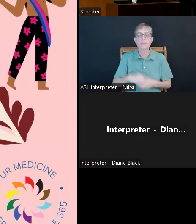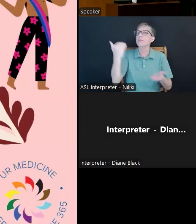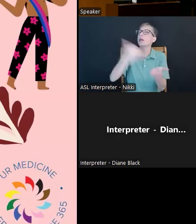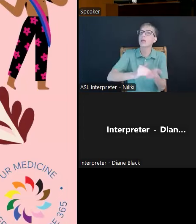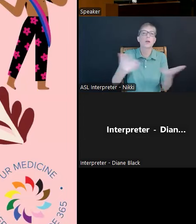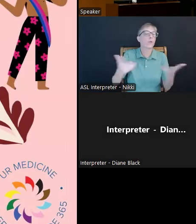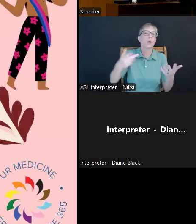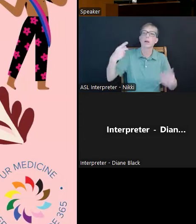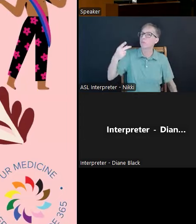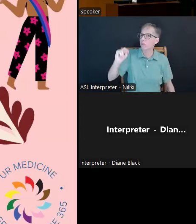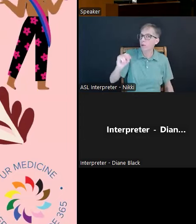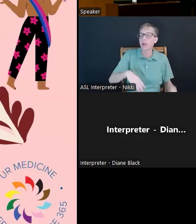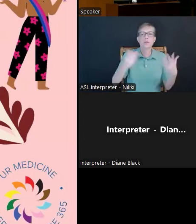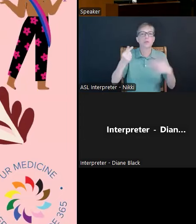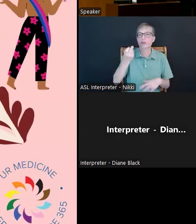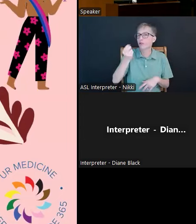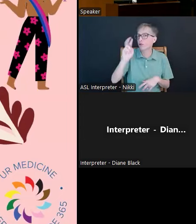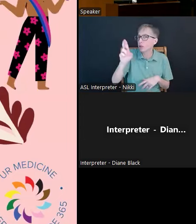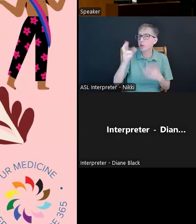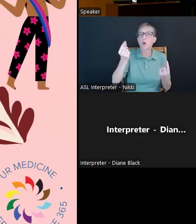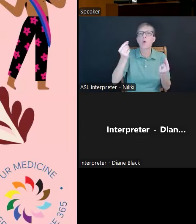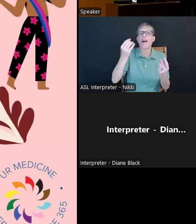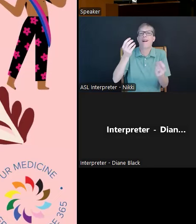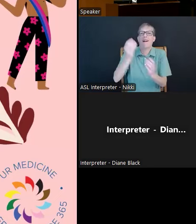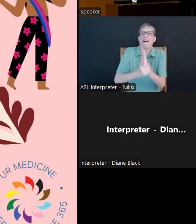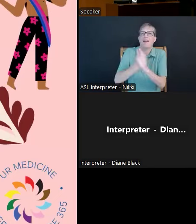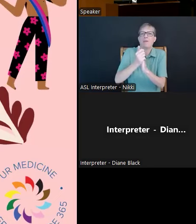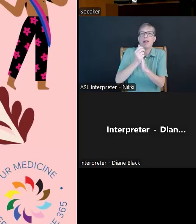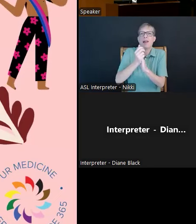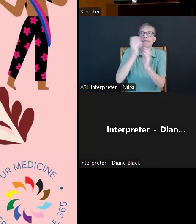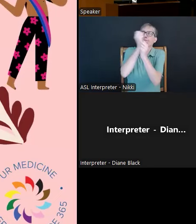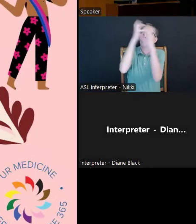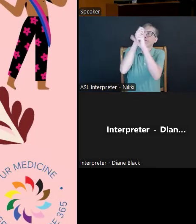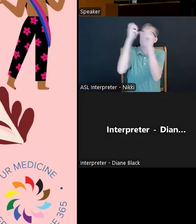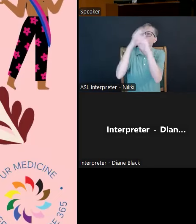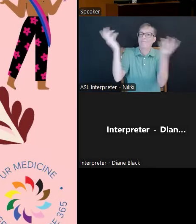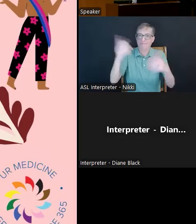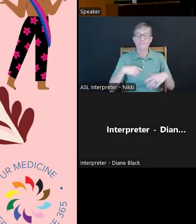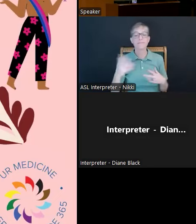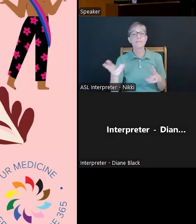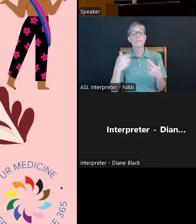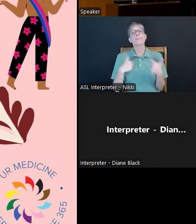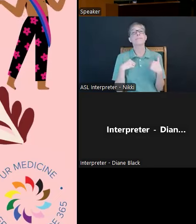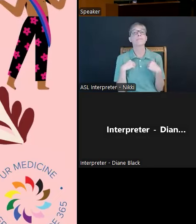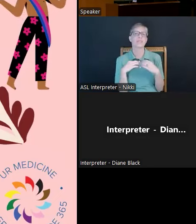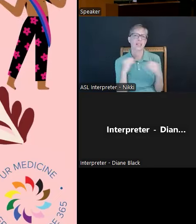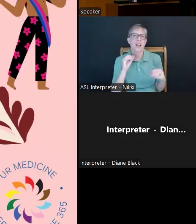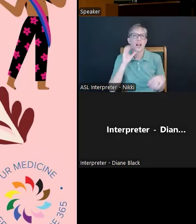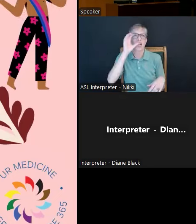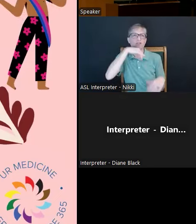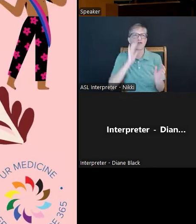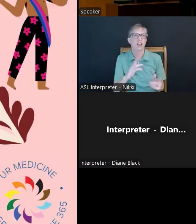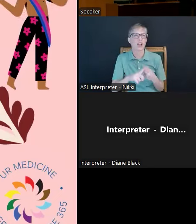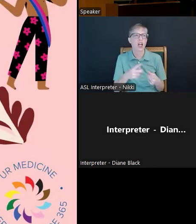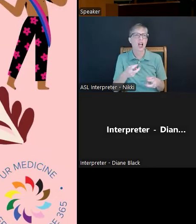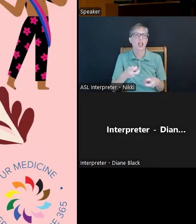what gender, what images, what automatic thoughts come up from you when you hear this audio. You know, I'm no stranger to hard